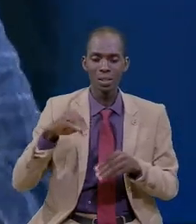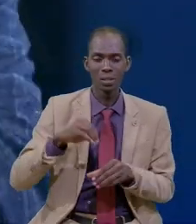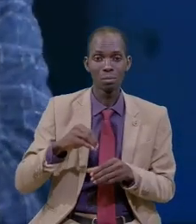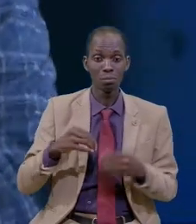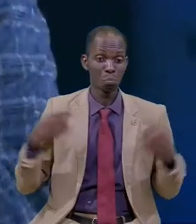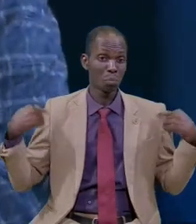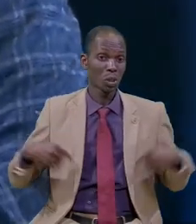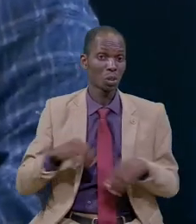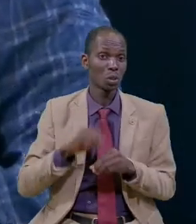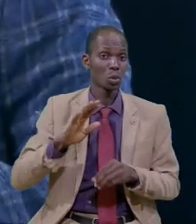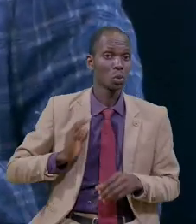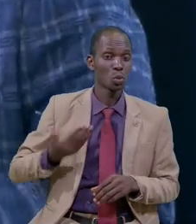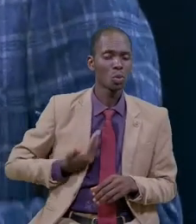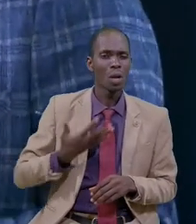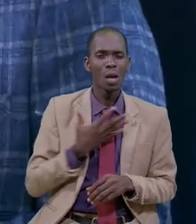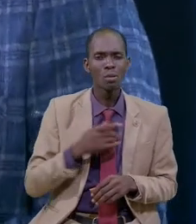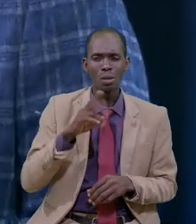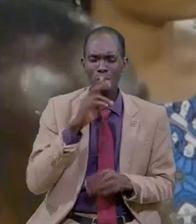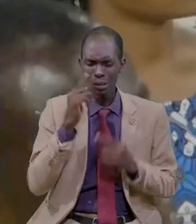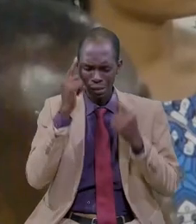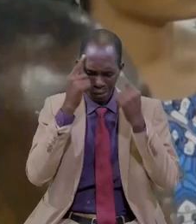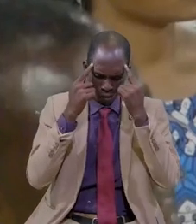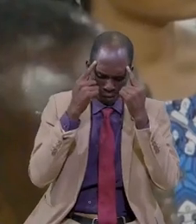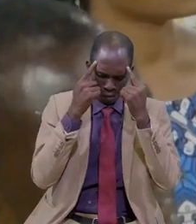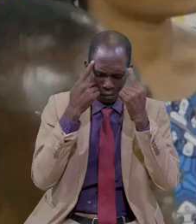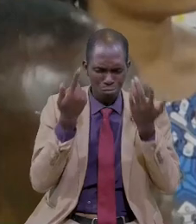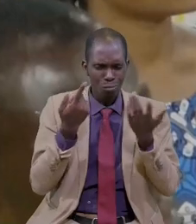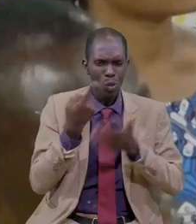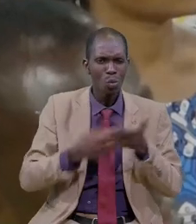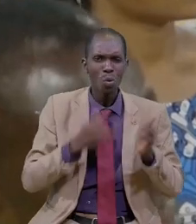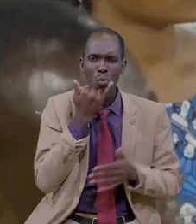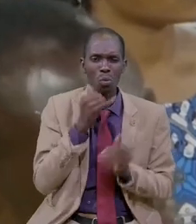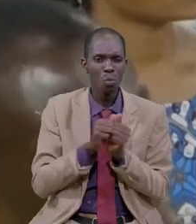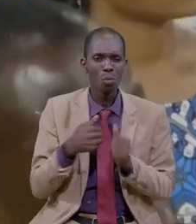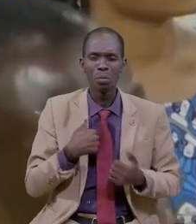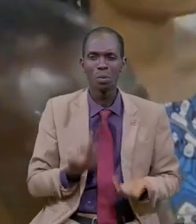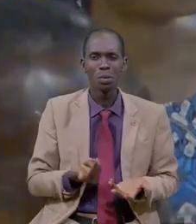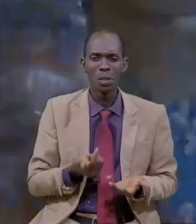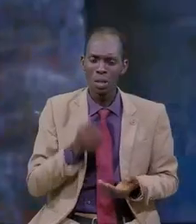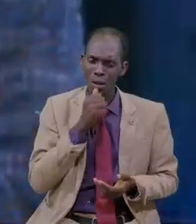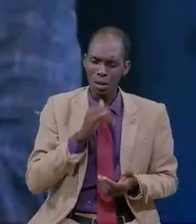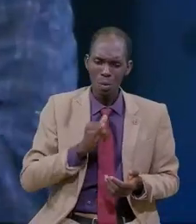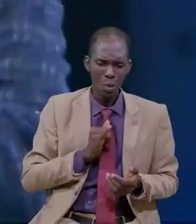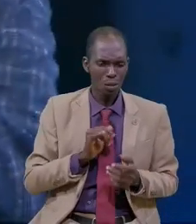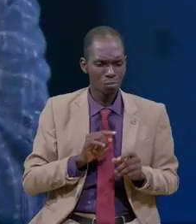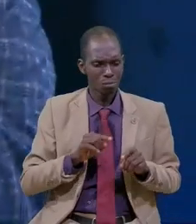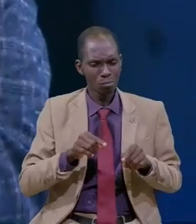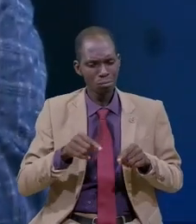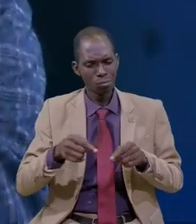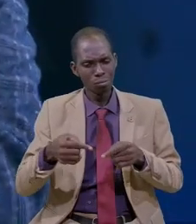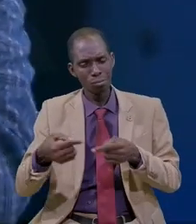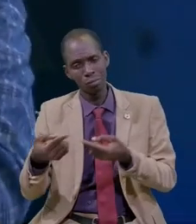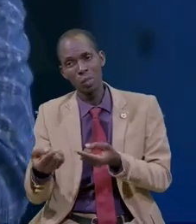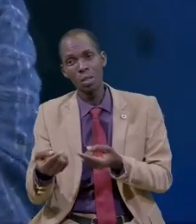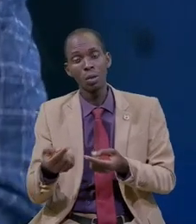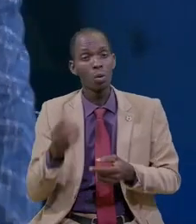ton âme. And you are wondering what's happening to me. Et tu te demandes mais qu'est-ce qui m'arrive? Am I going and going and going? Will it be